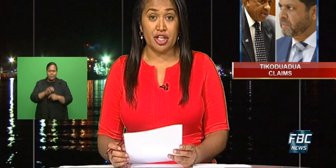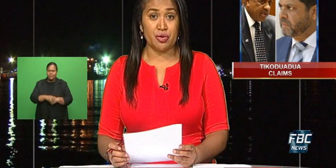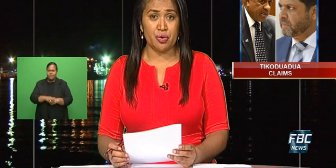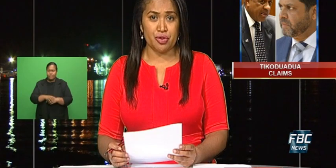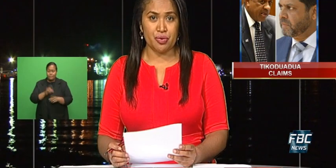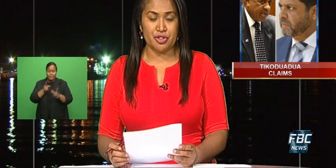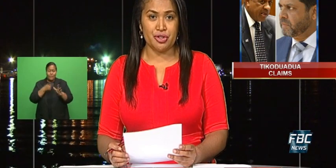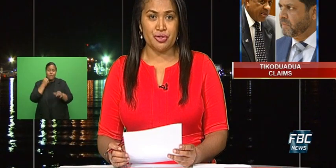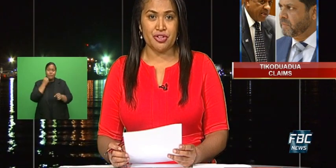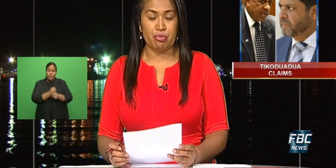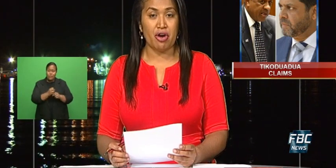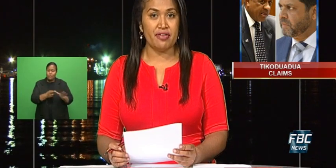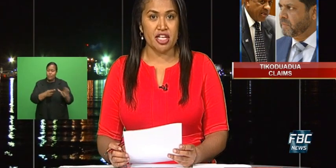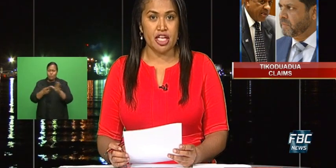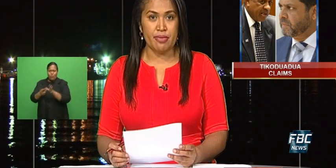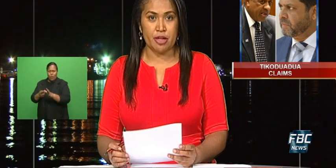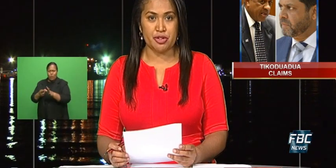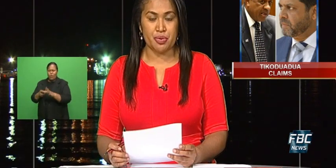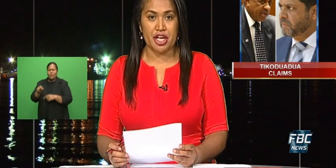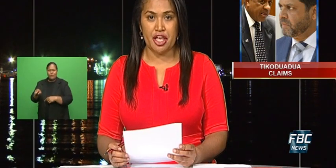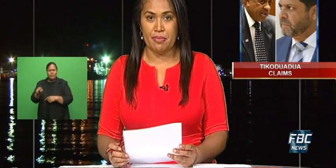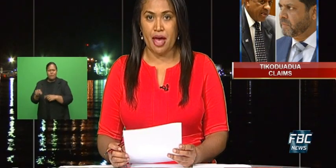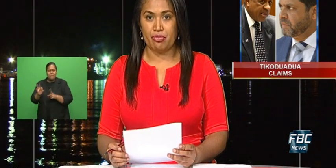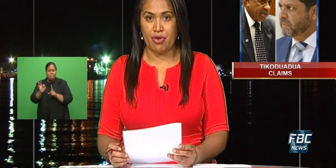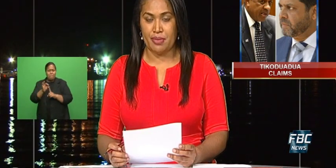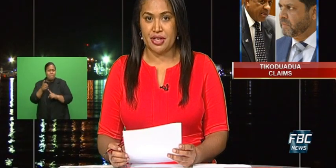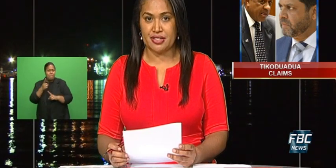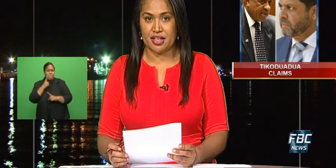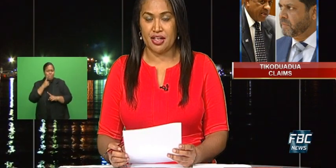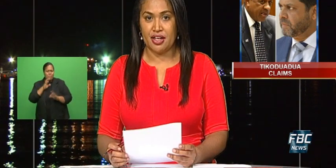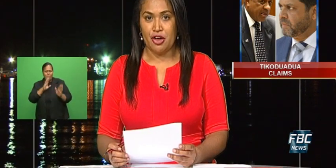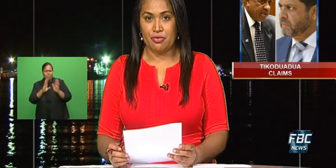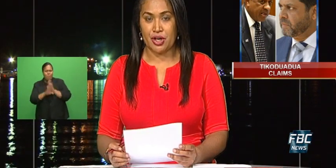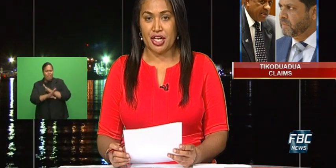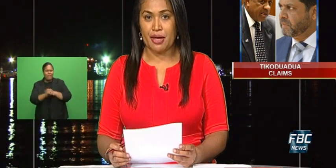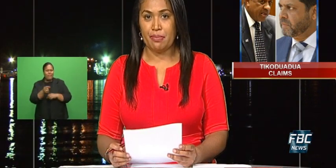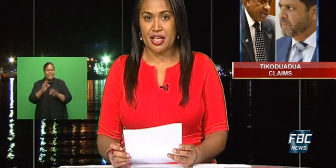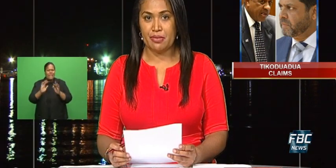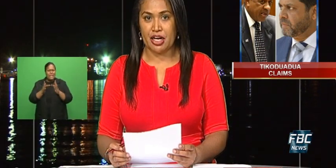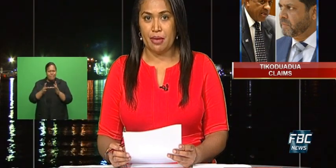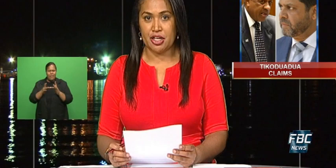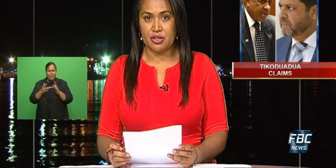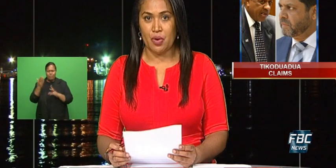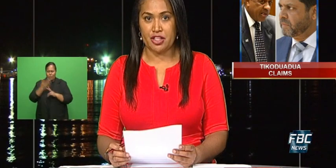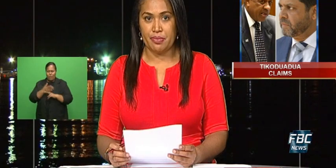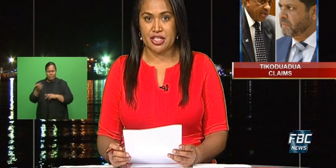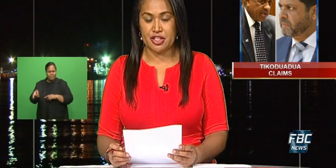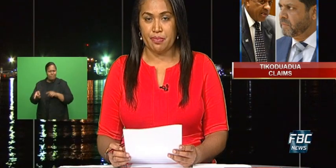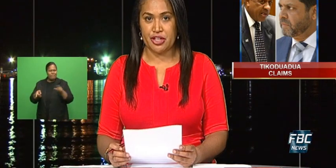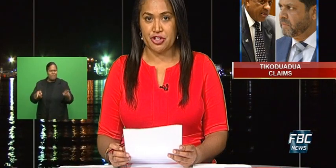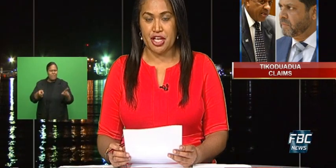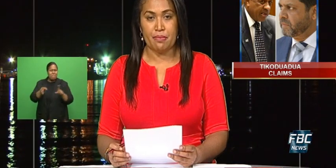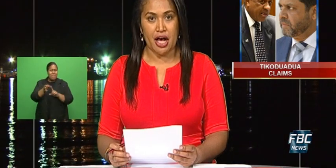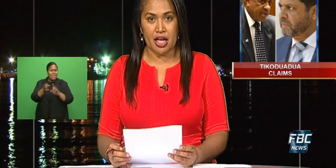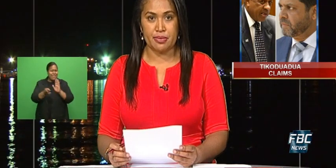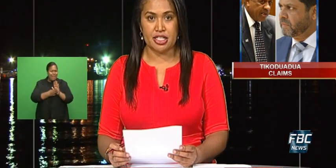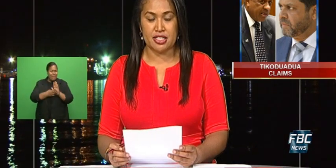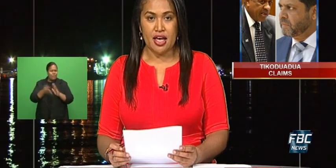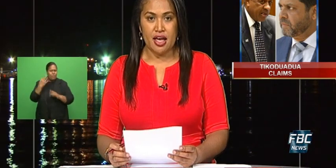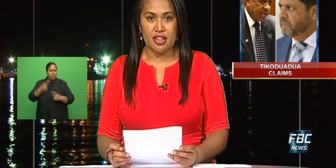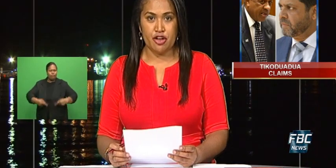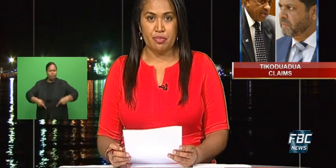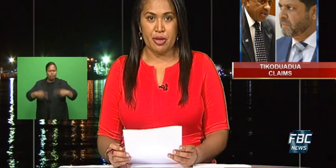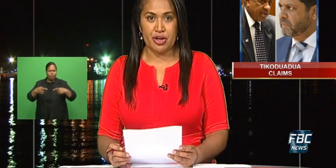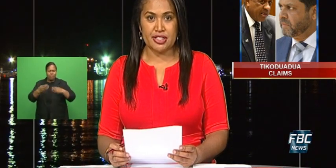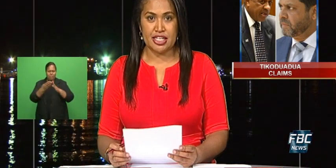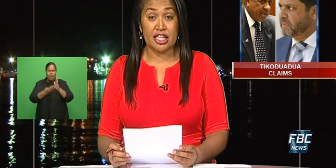to Tikunduandua's use of a private email between him and Prime Minister Vorenge Bainimarama while debating the budget in Parliament.